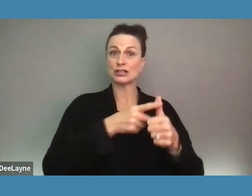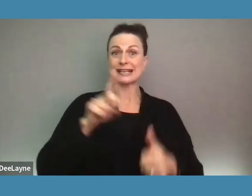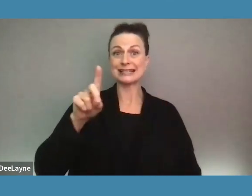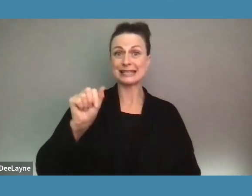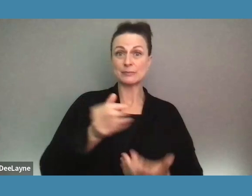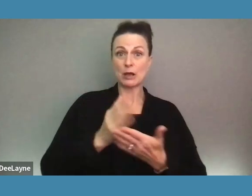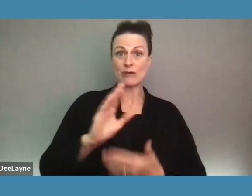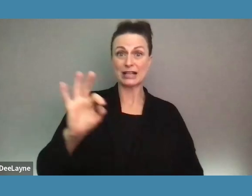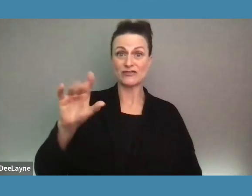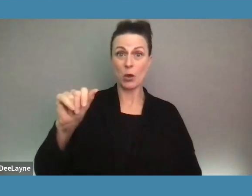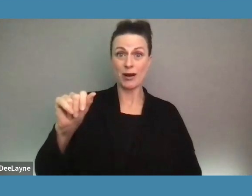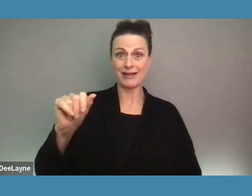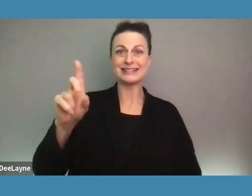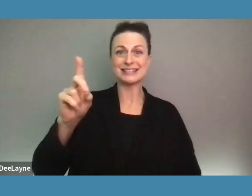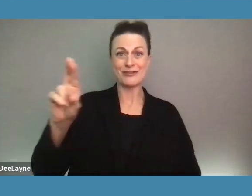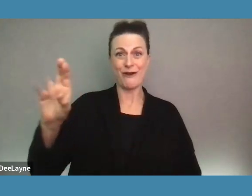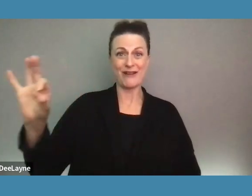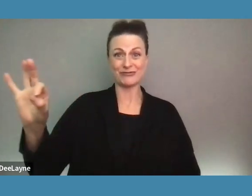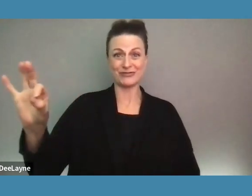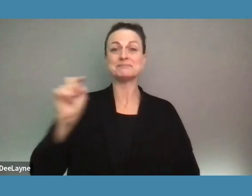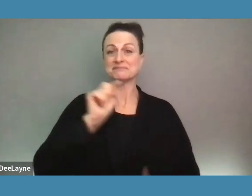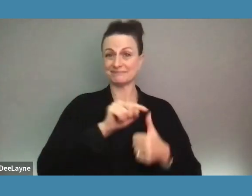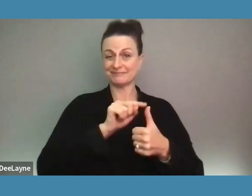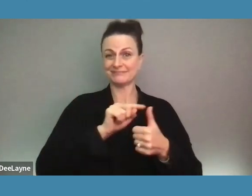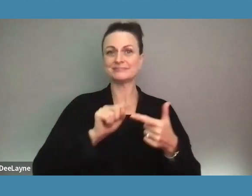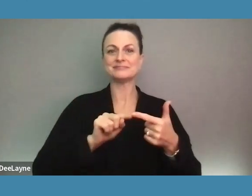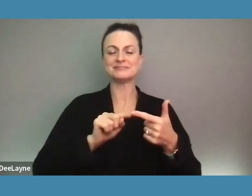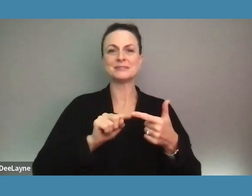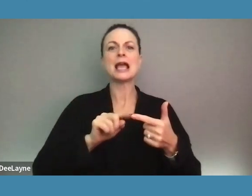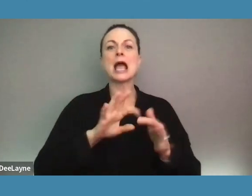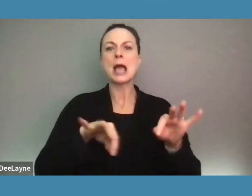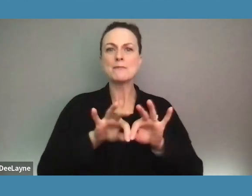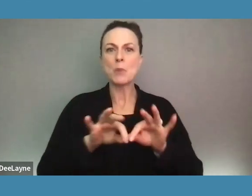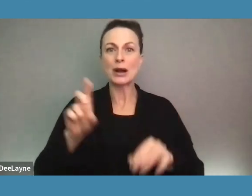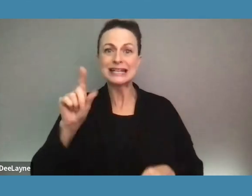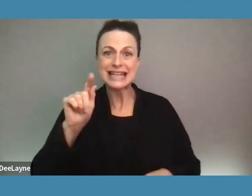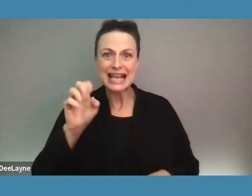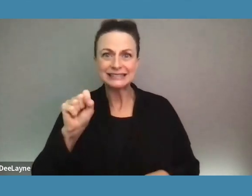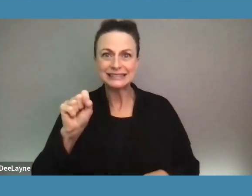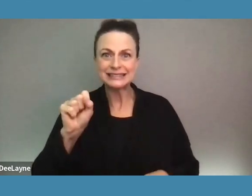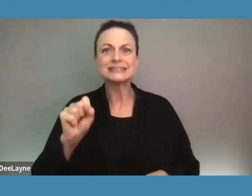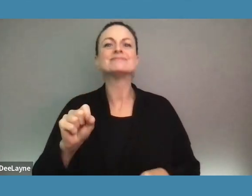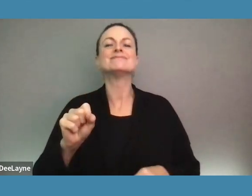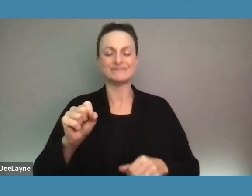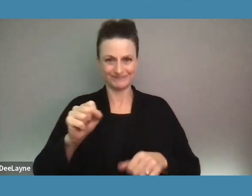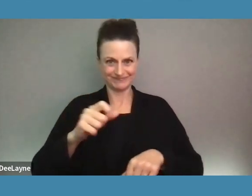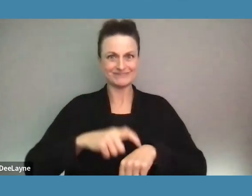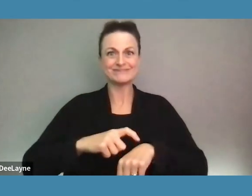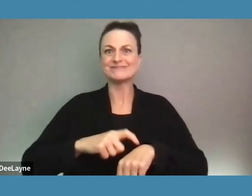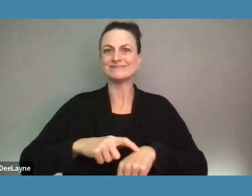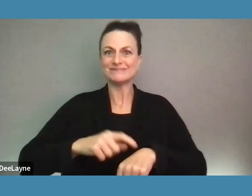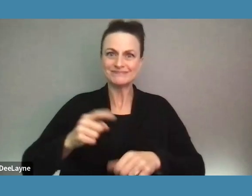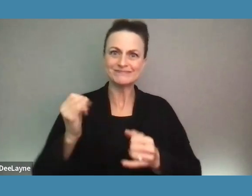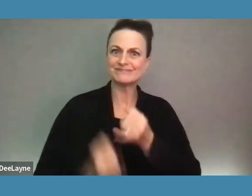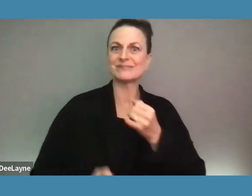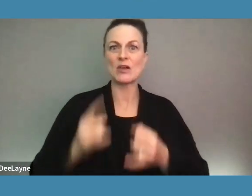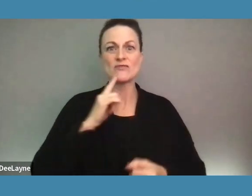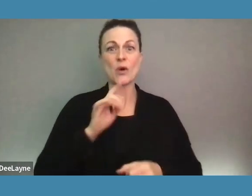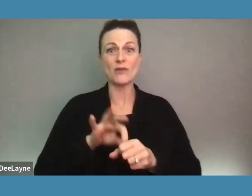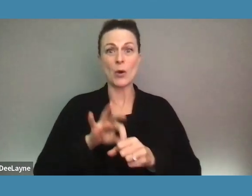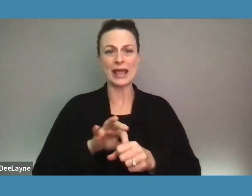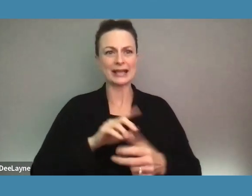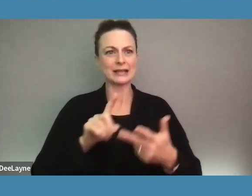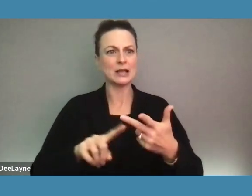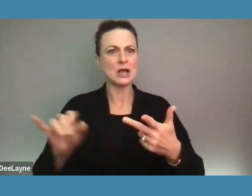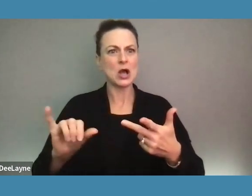Florida, and then we're going to go through some important dates and deadlines related to voting, as well as Disability Rights